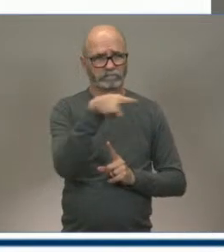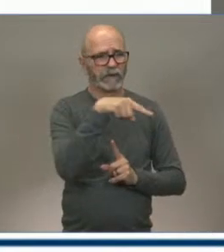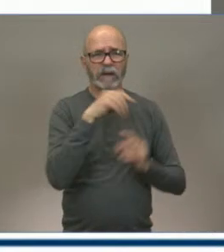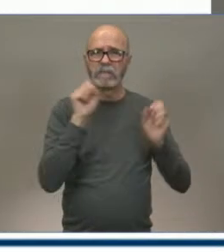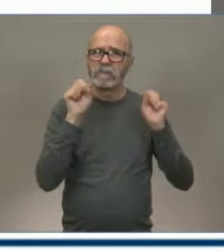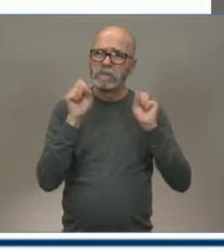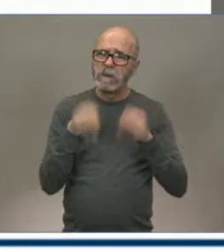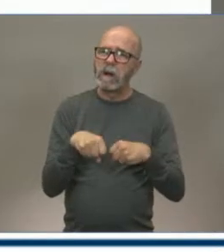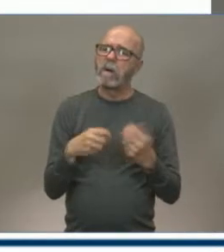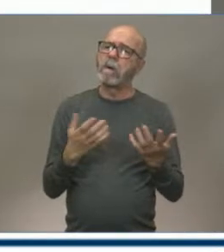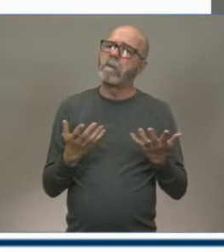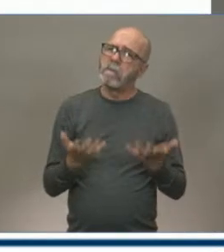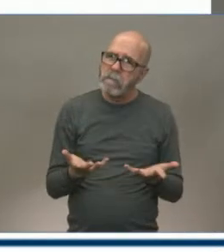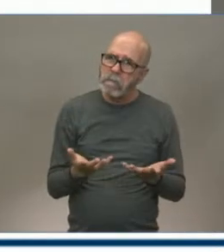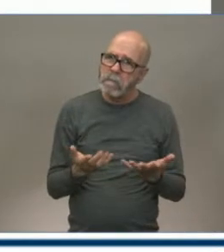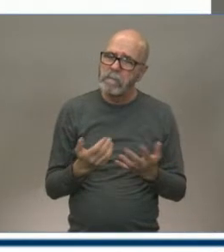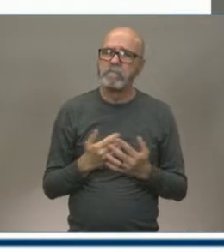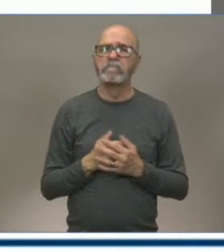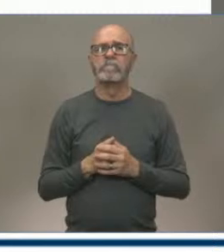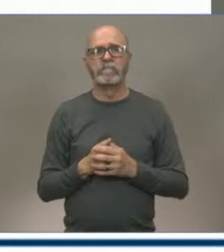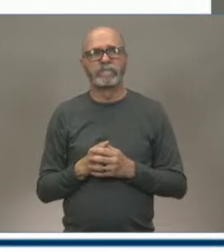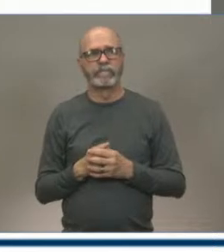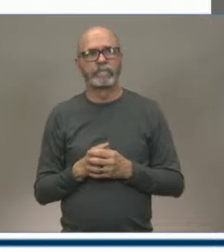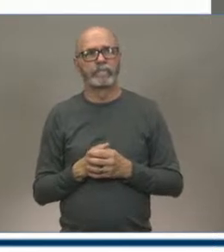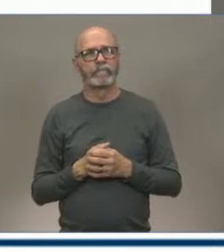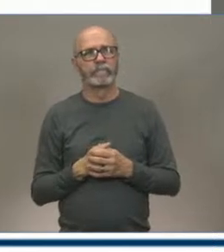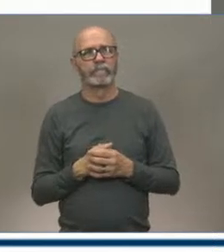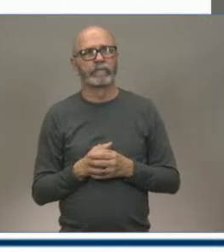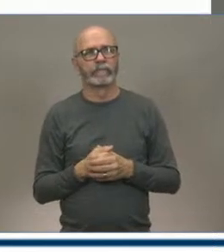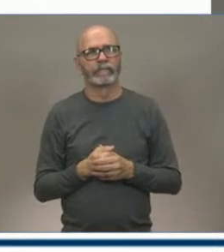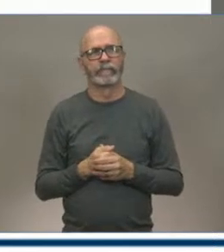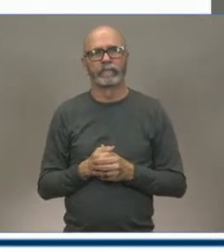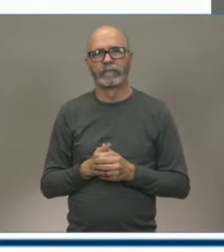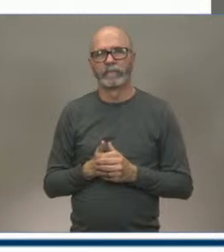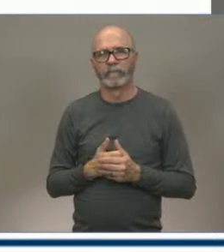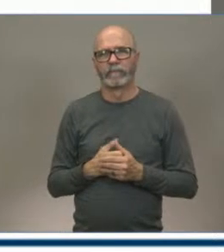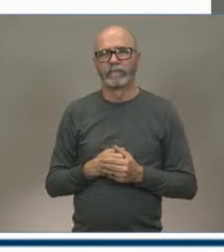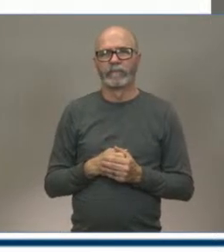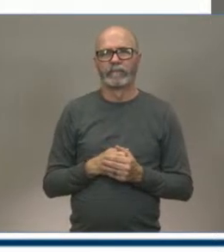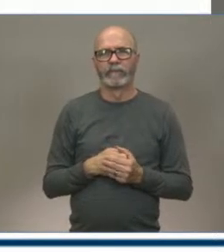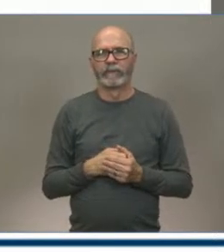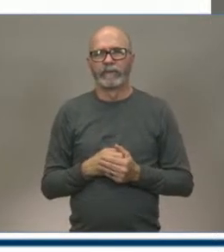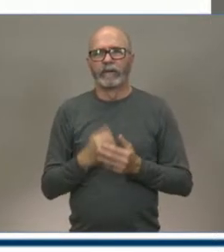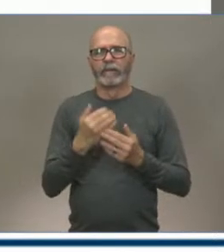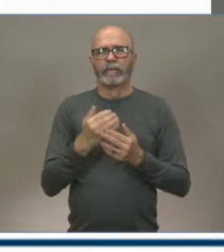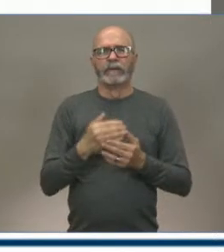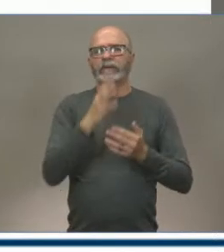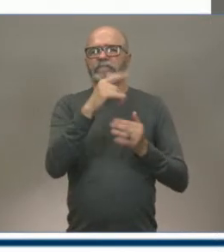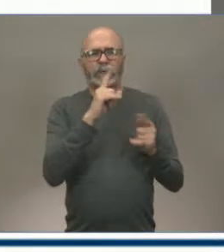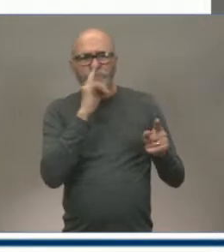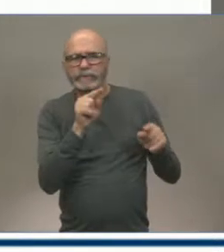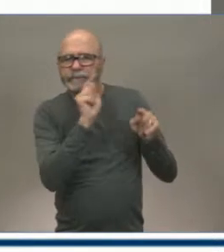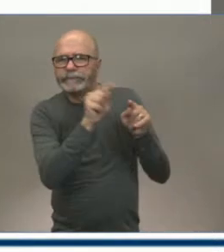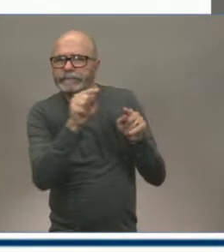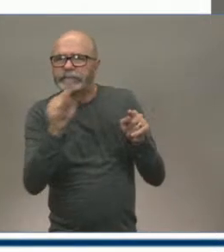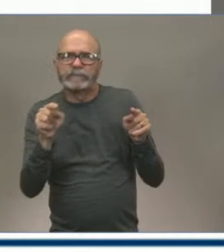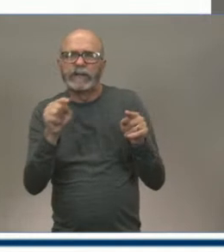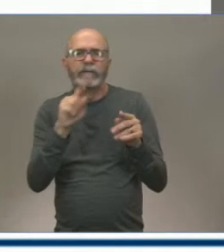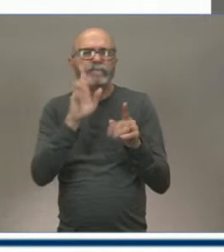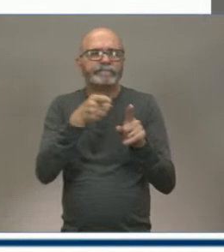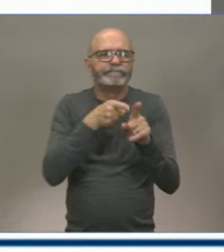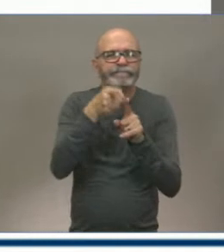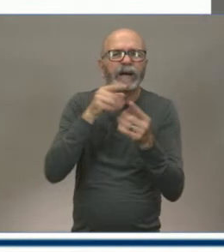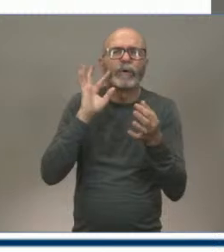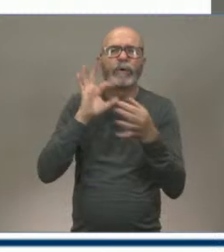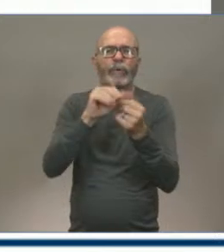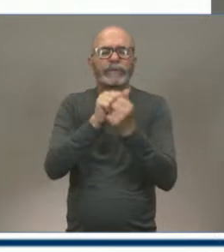them is that help them understand when they may be eligible for vaccine as healthcare workers, but more importantly, it was, as I